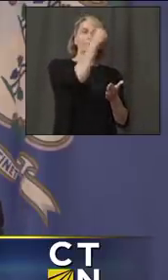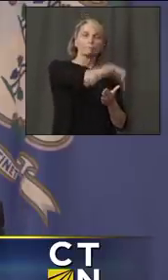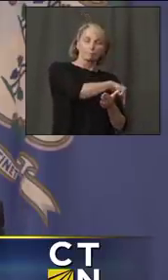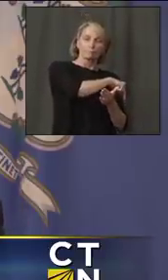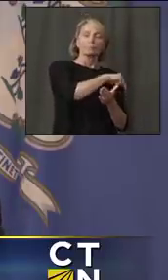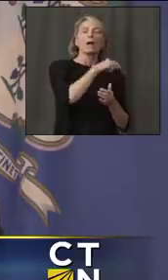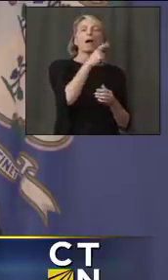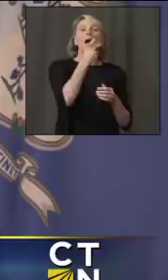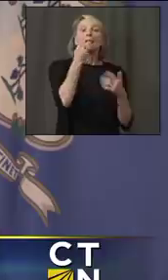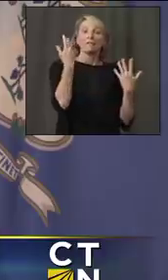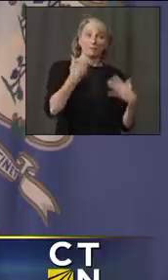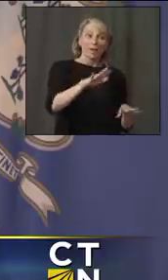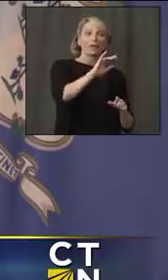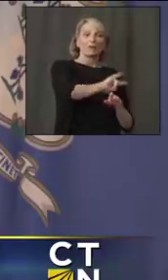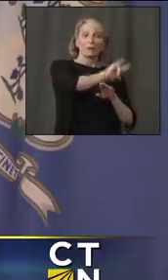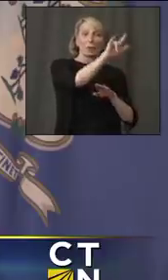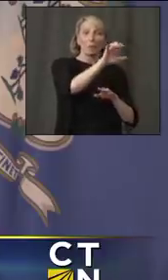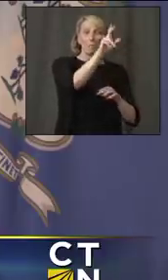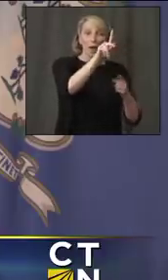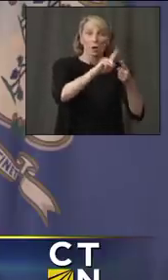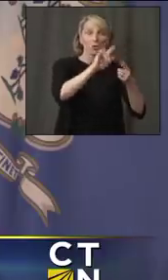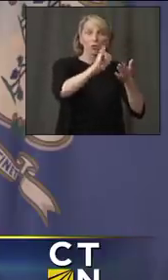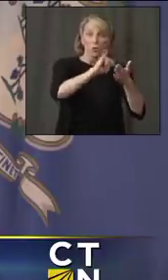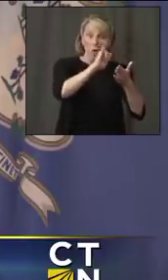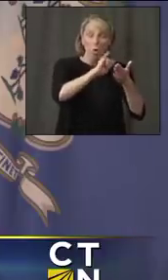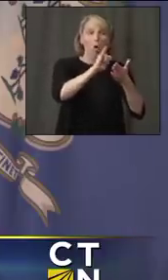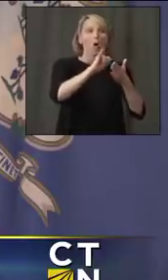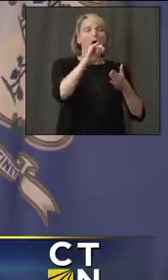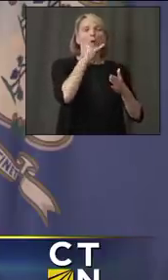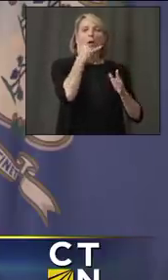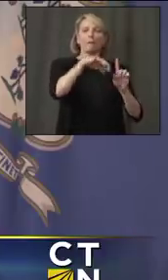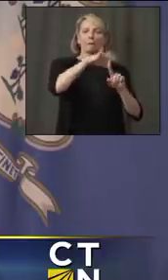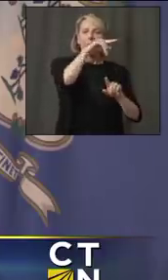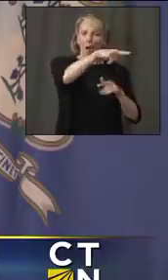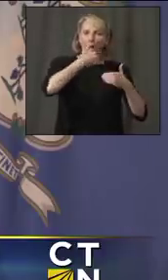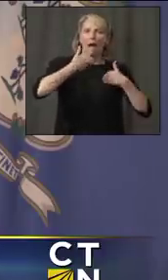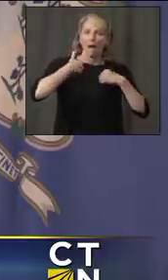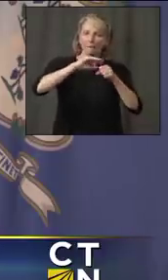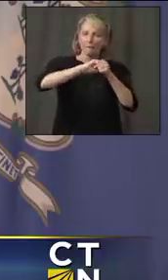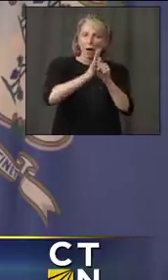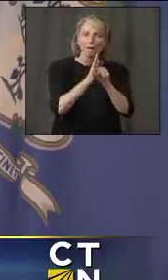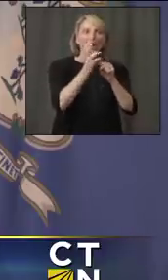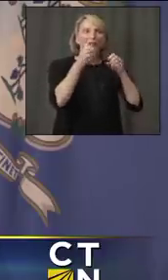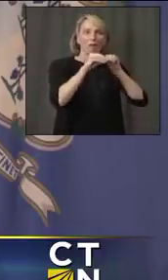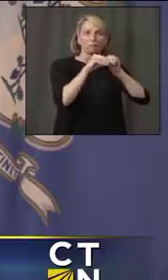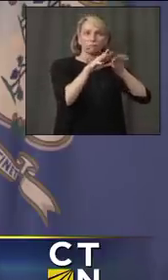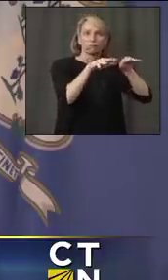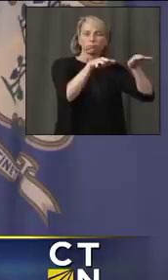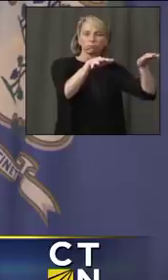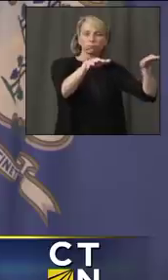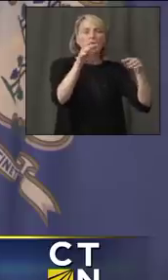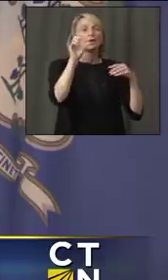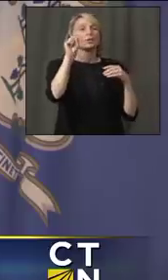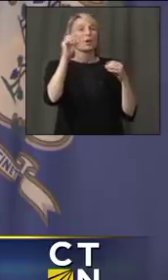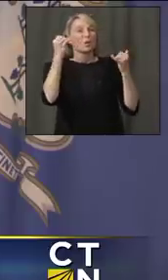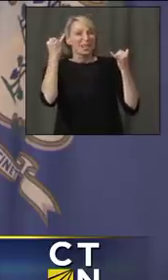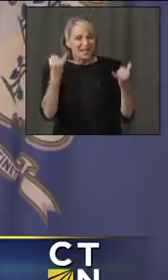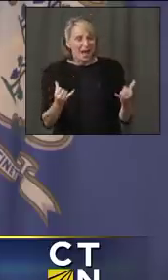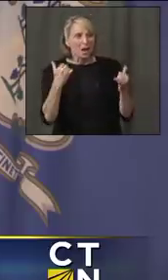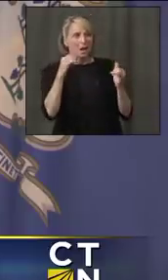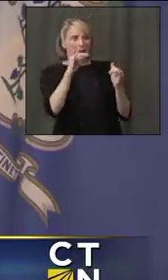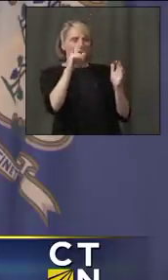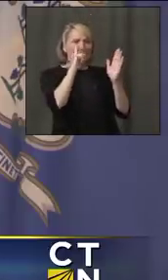trace and what stores they went into. So it just reminds you there's a very narrow margin for error, and thank